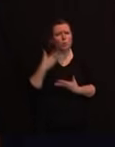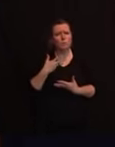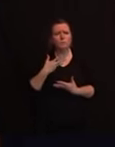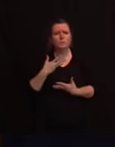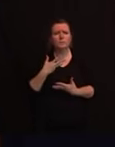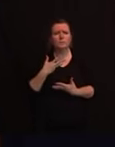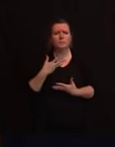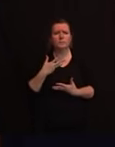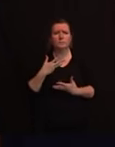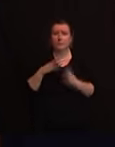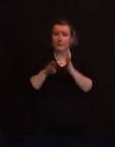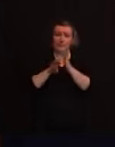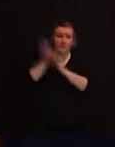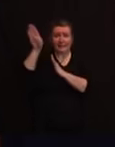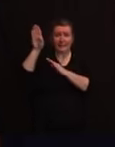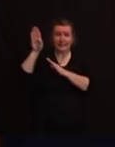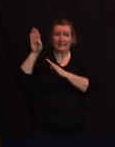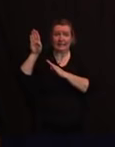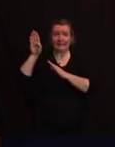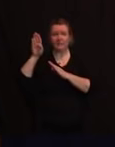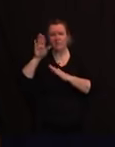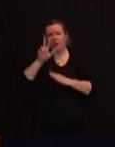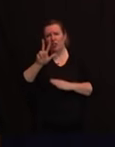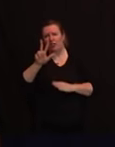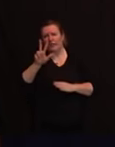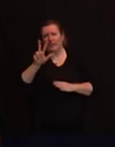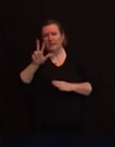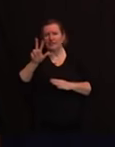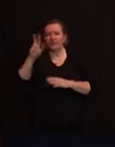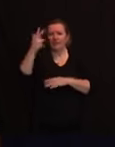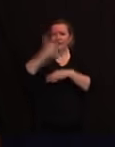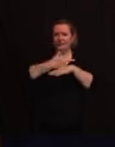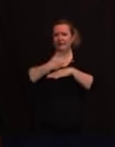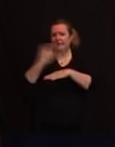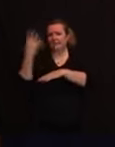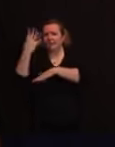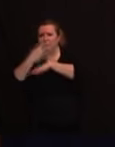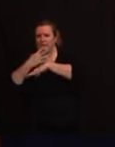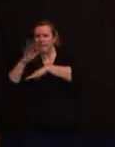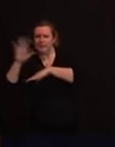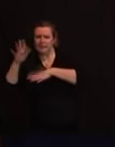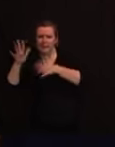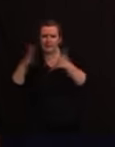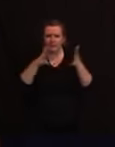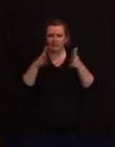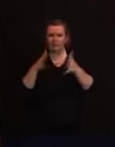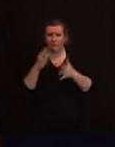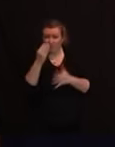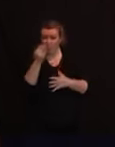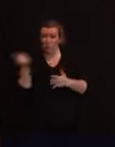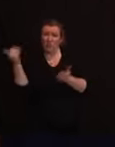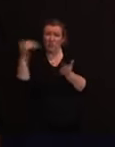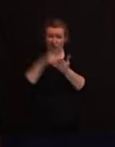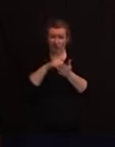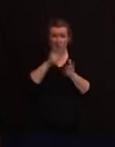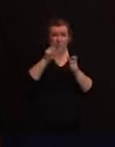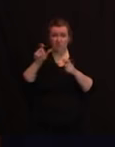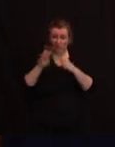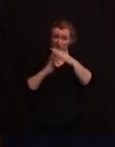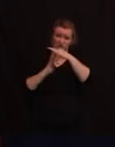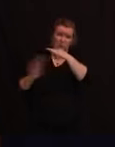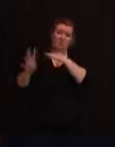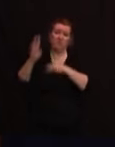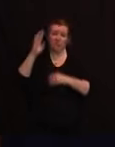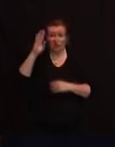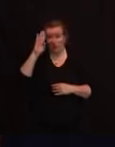and could result in 14,400 hospitalizations and 2,880 critical care